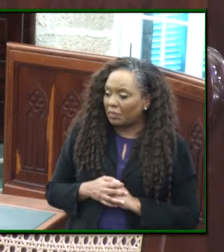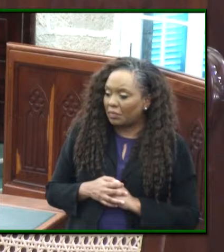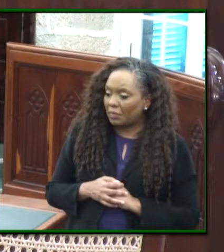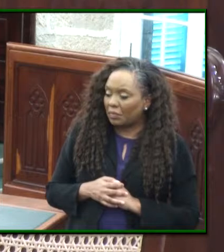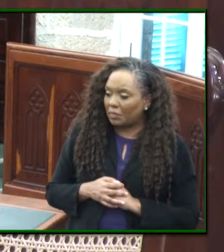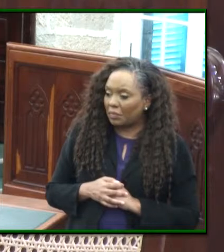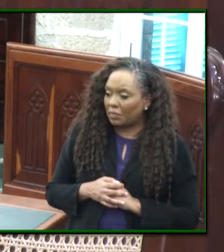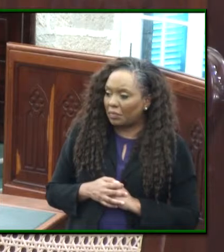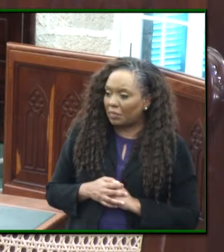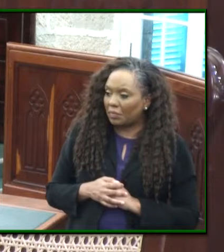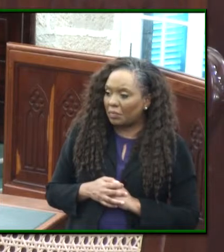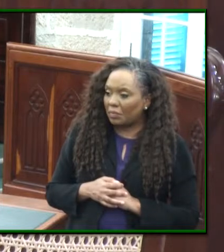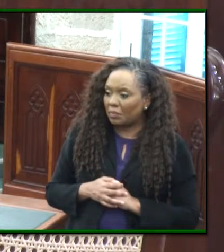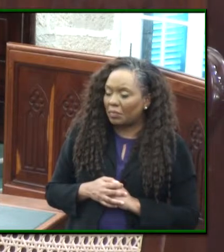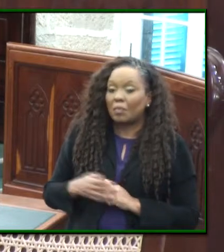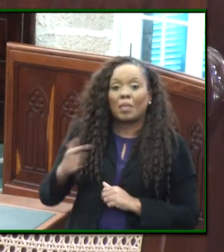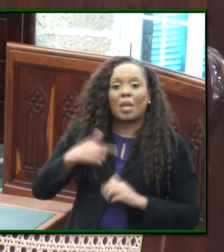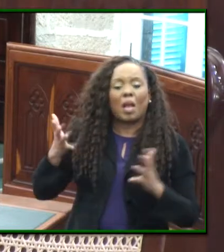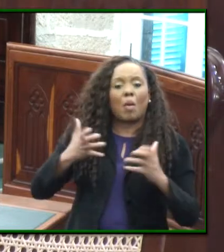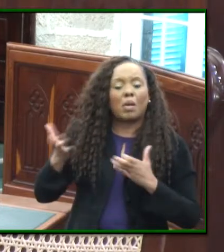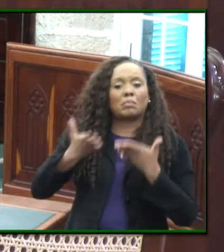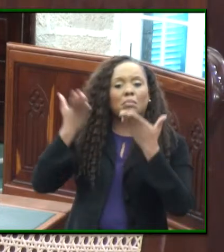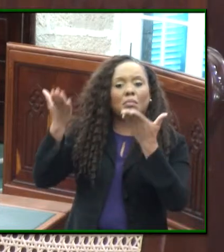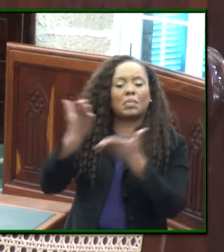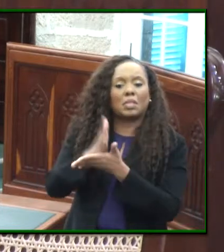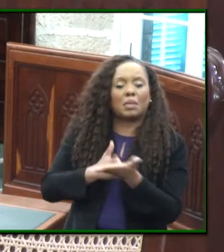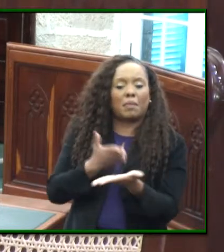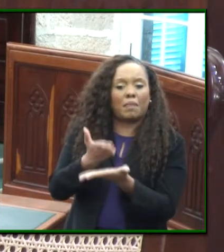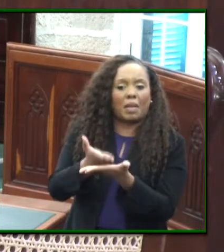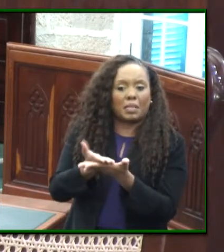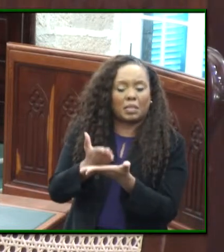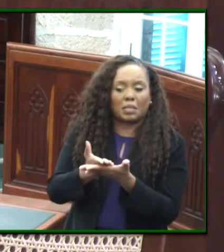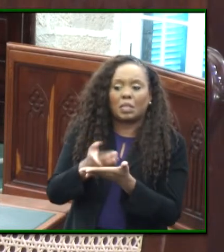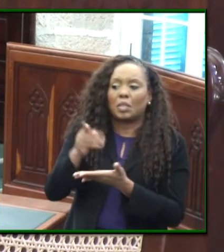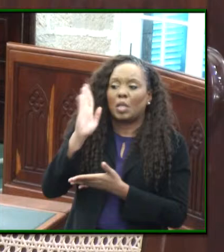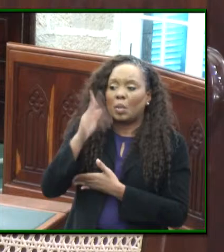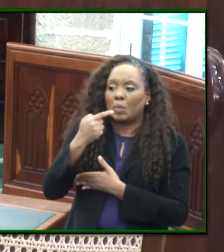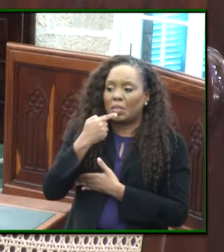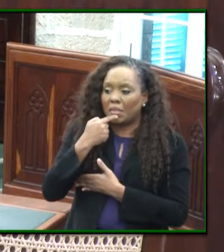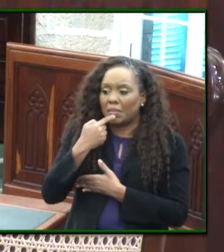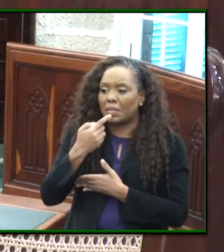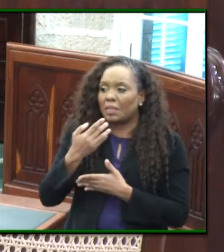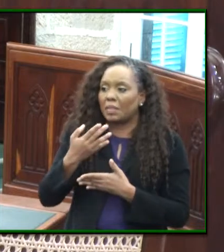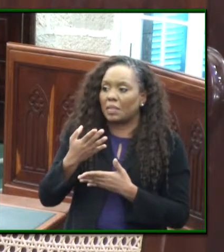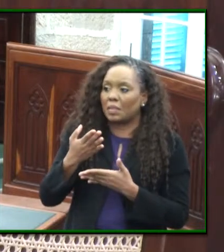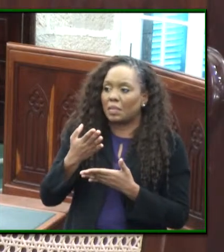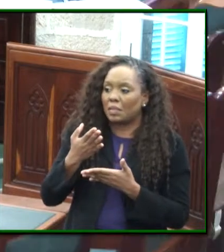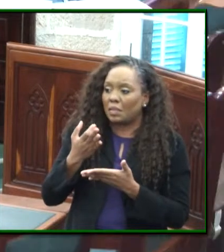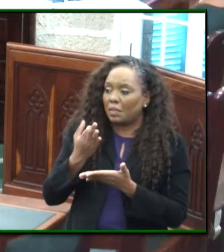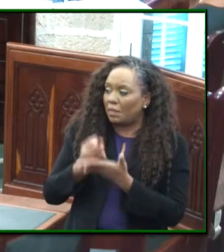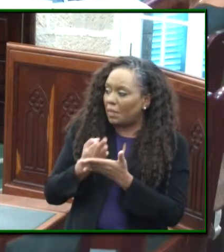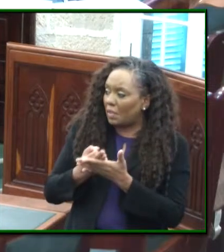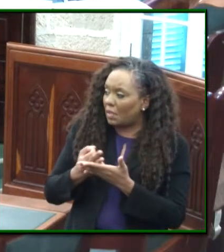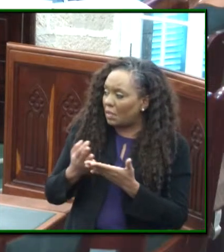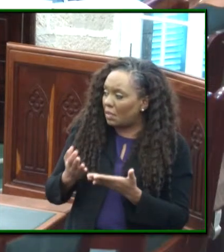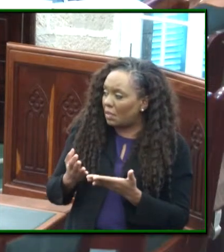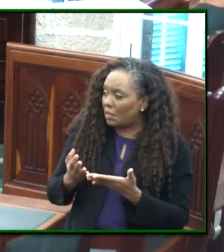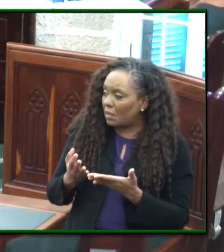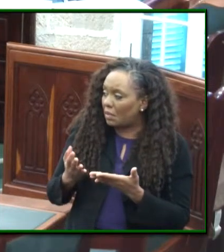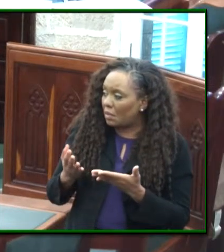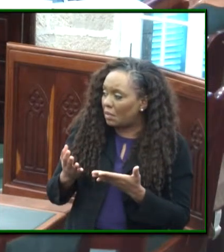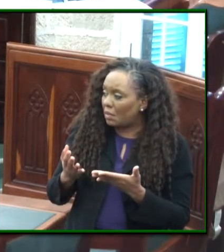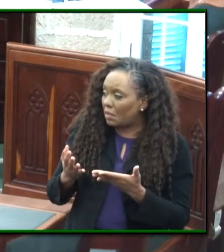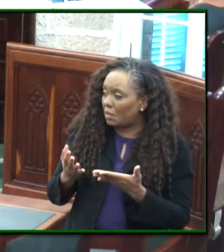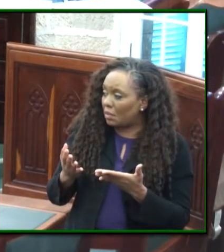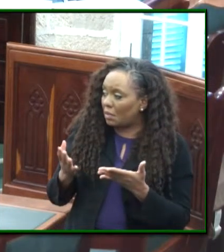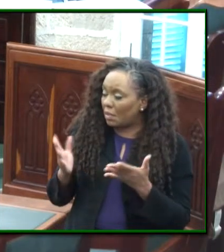set of facts to you, and you will confirm or deny. I don't know if the honourable